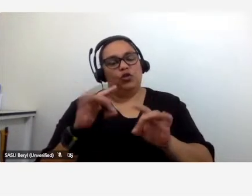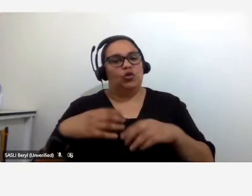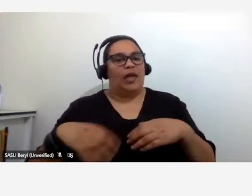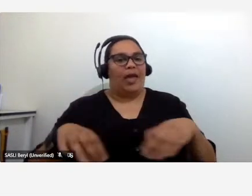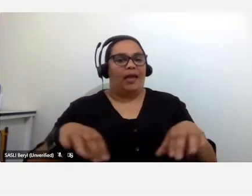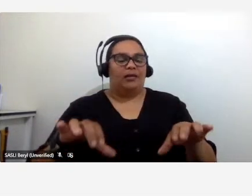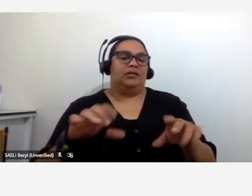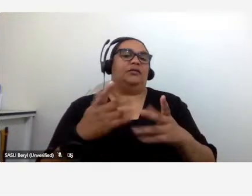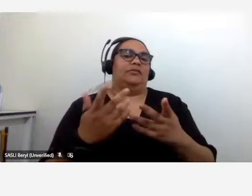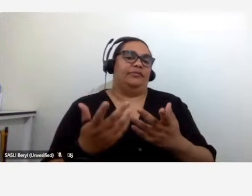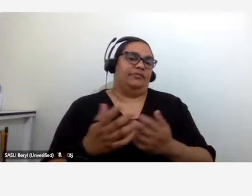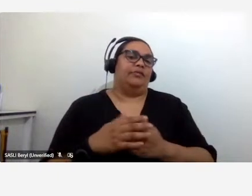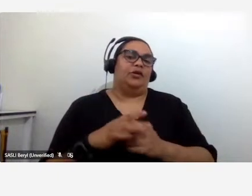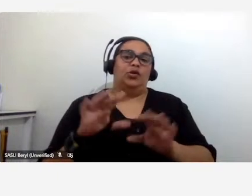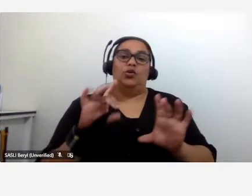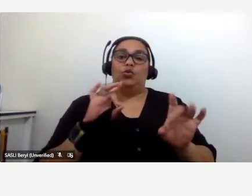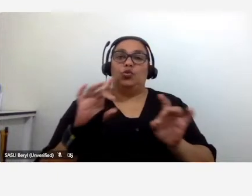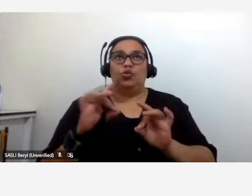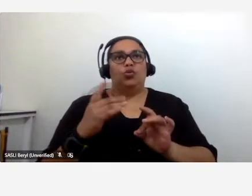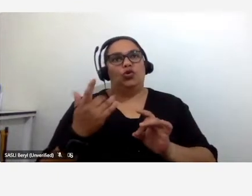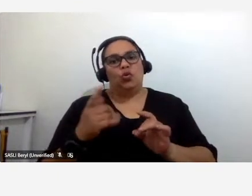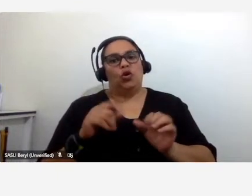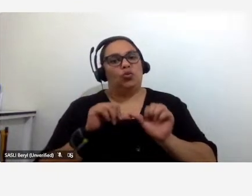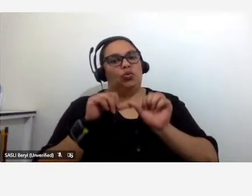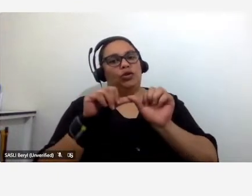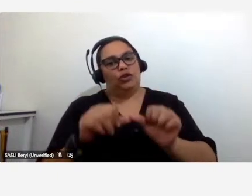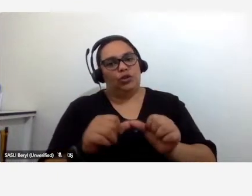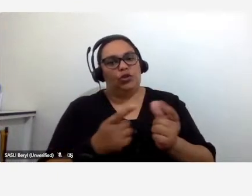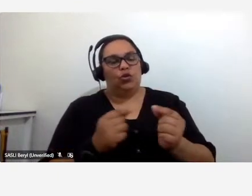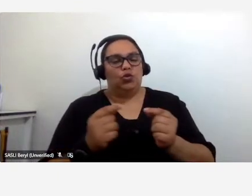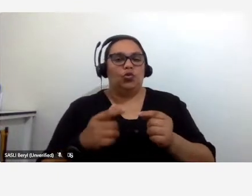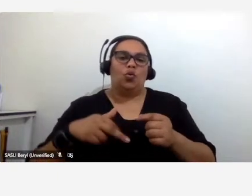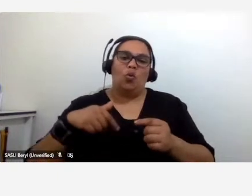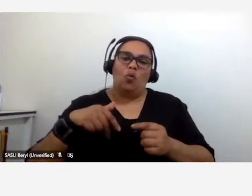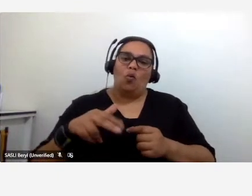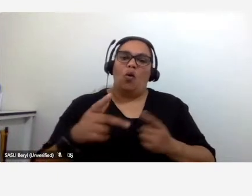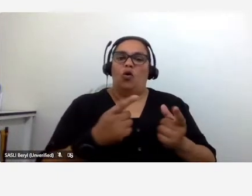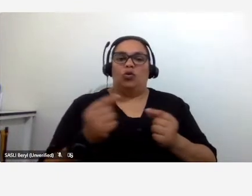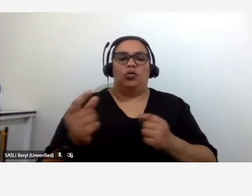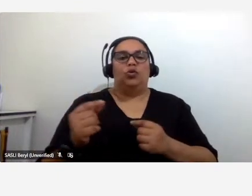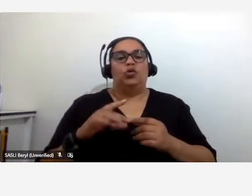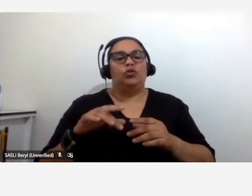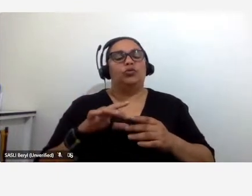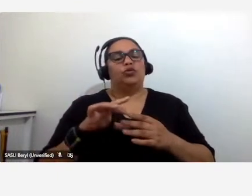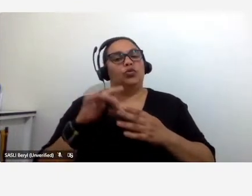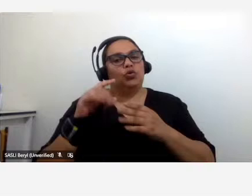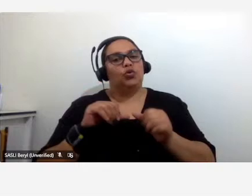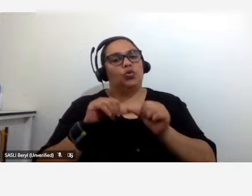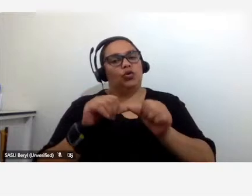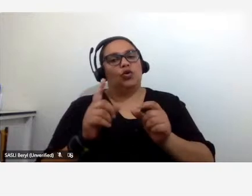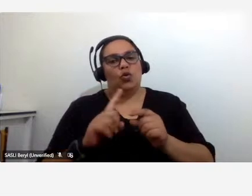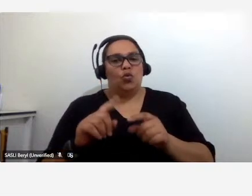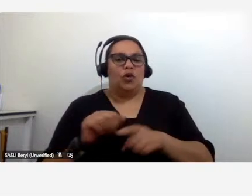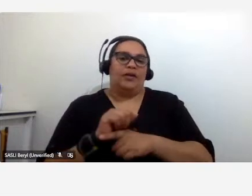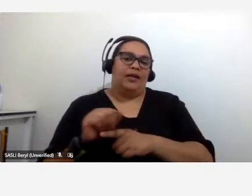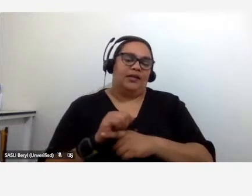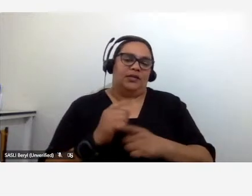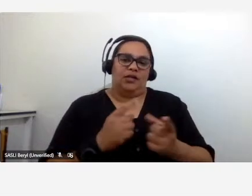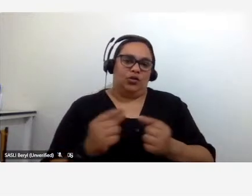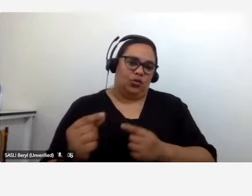active, choosing to continuously take a walk, choosing to continuously